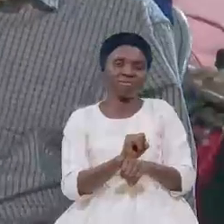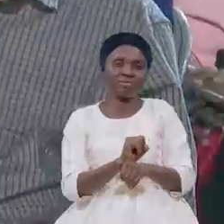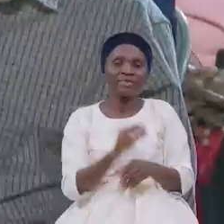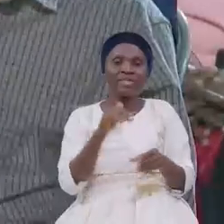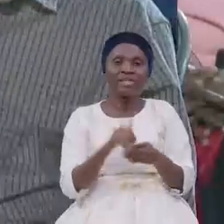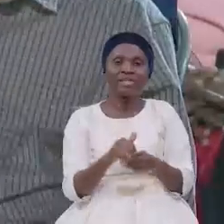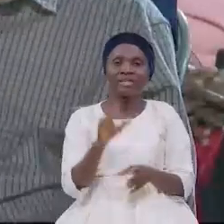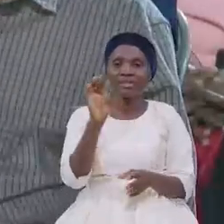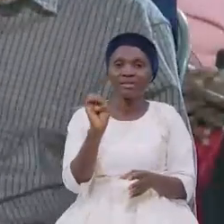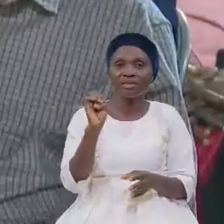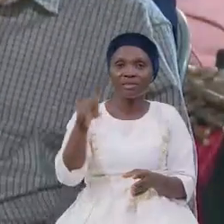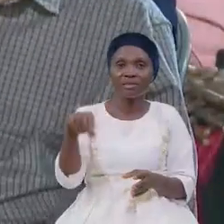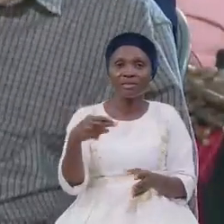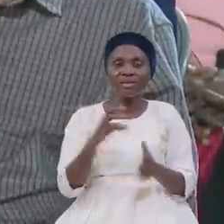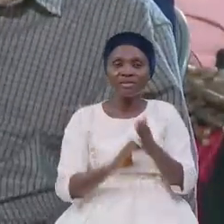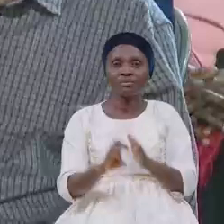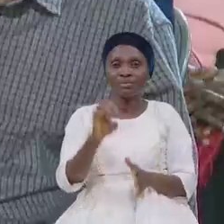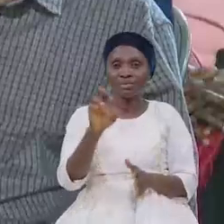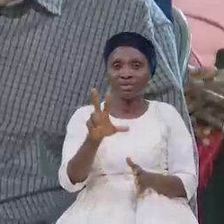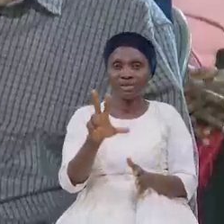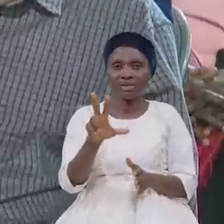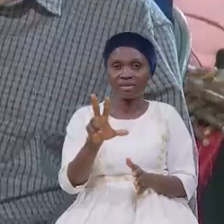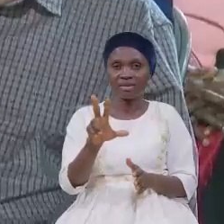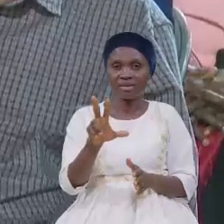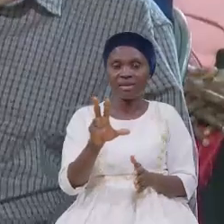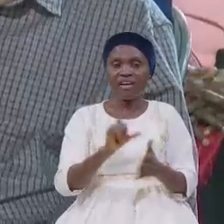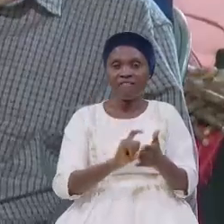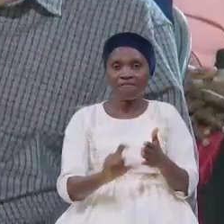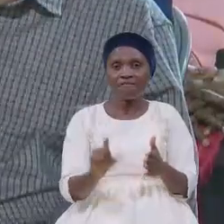looking at verse 20. Ephesians chapter 3, verse 20.